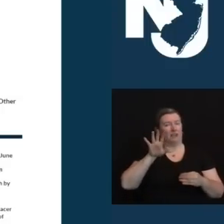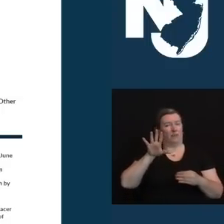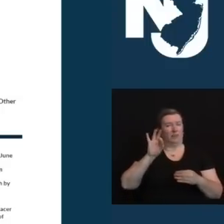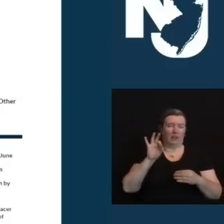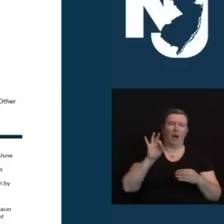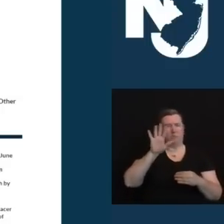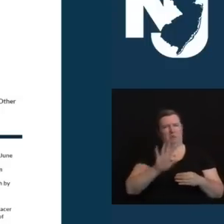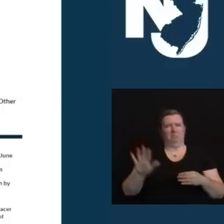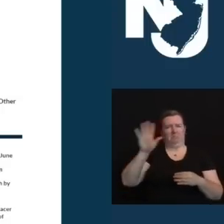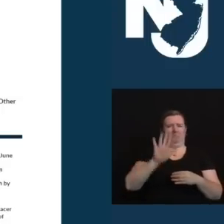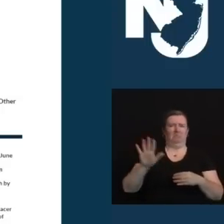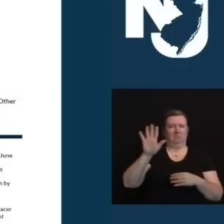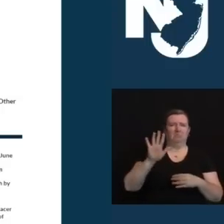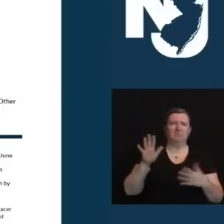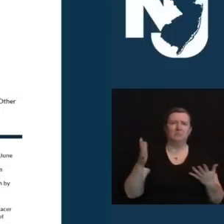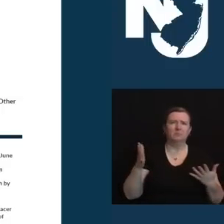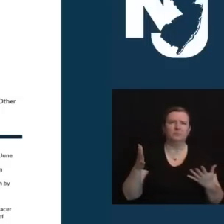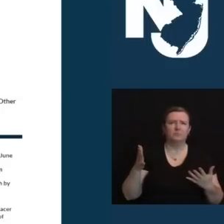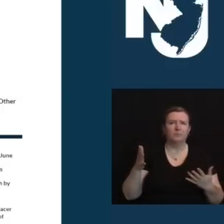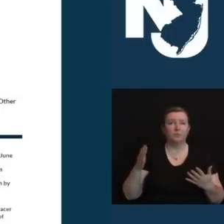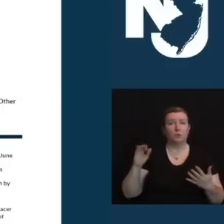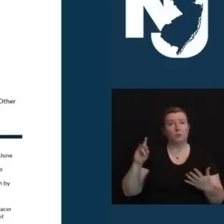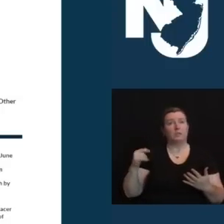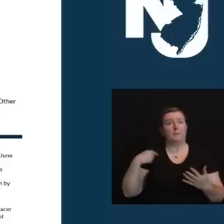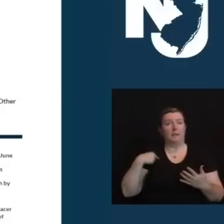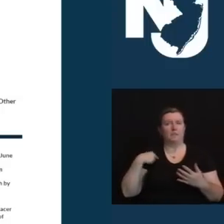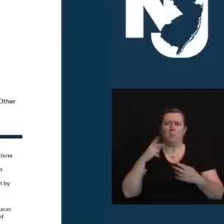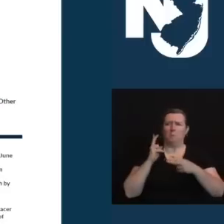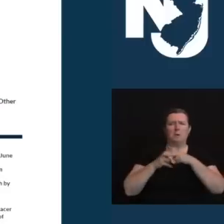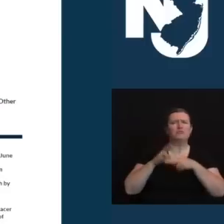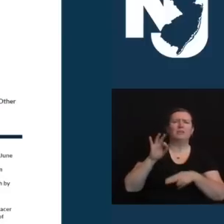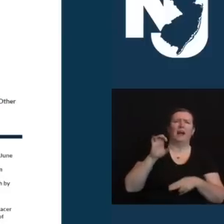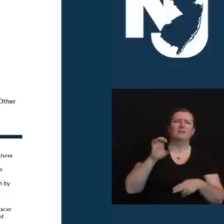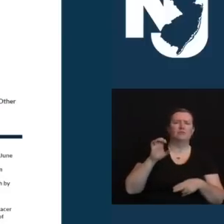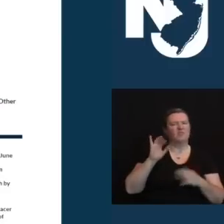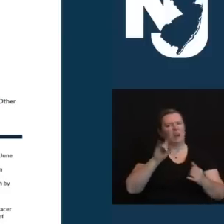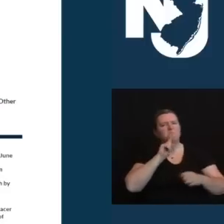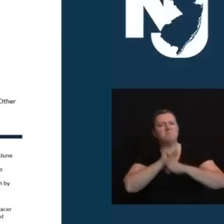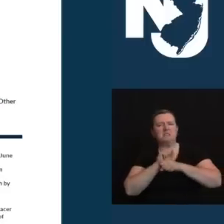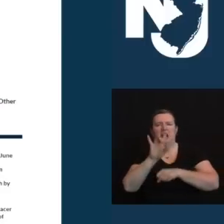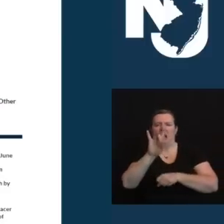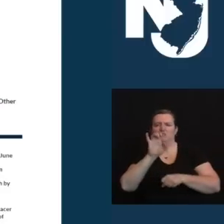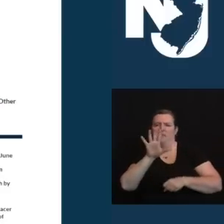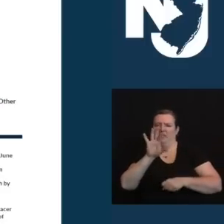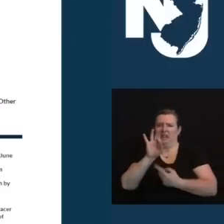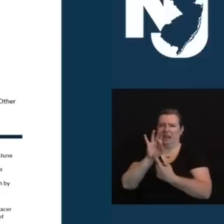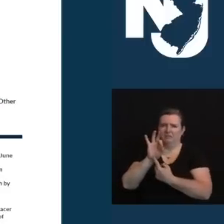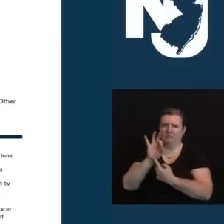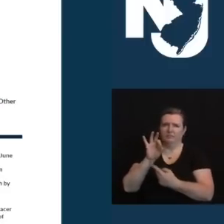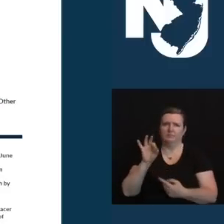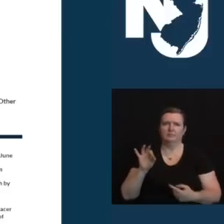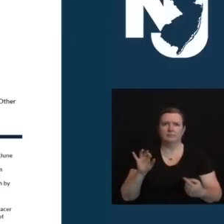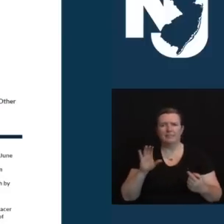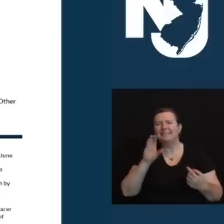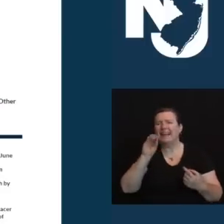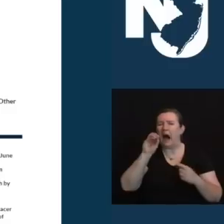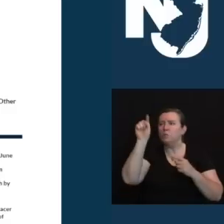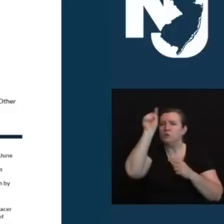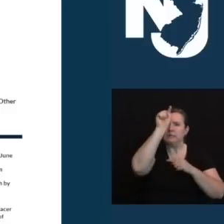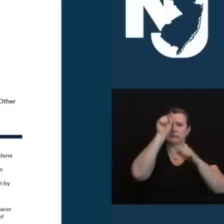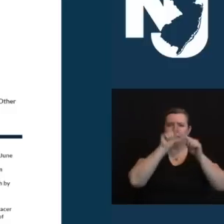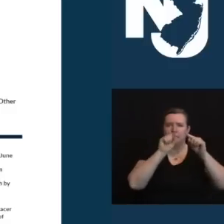900 contact tracers that Judy and I have been referring to that are at the local, county and local levels that have been on the